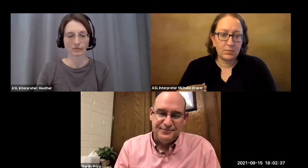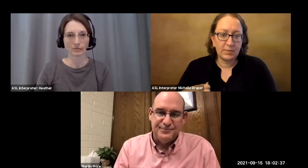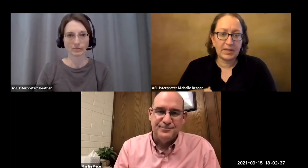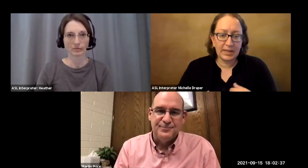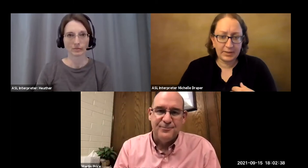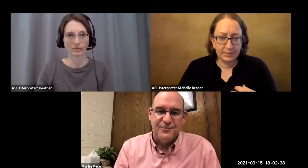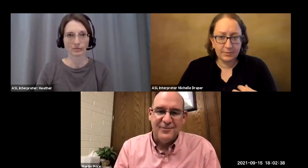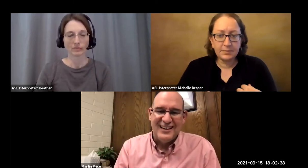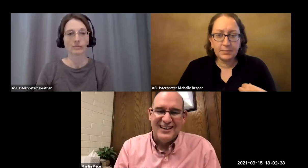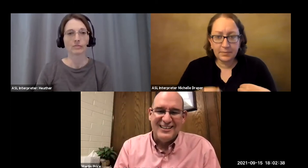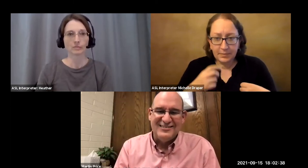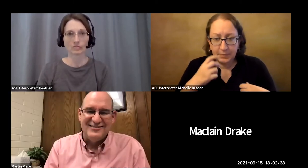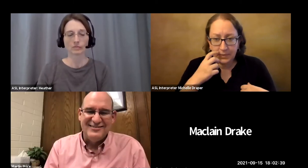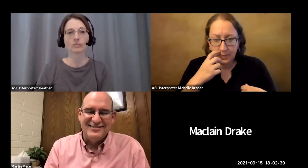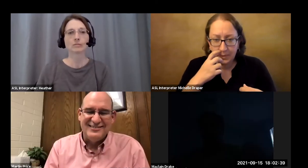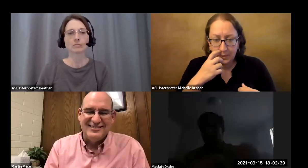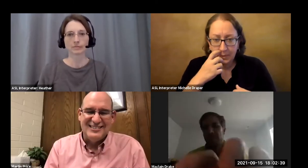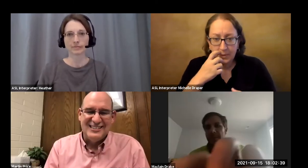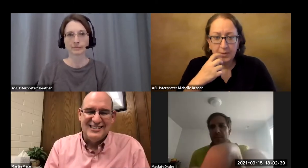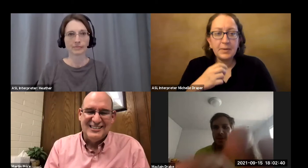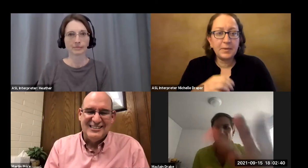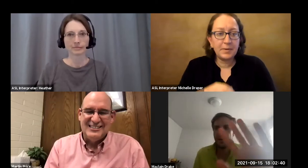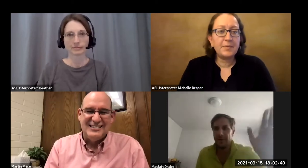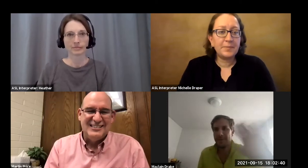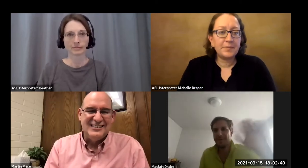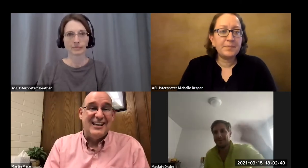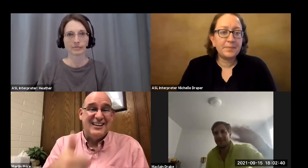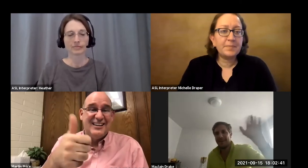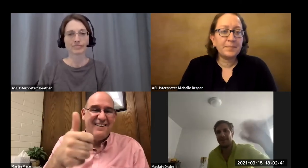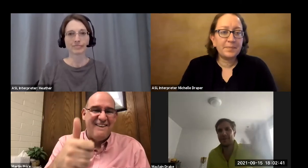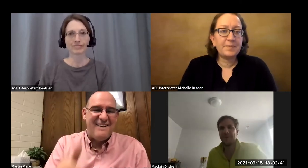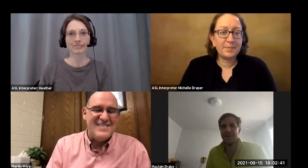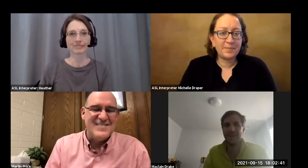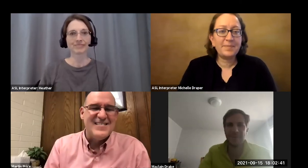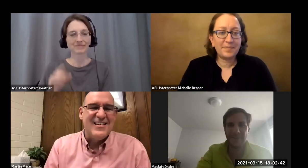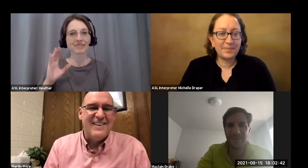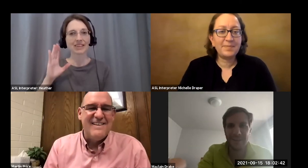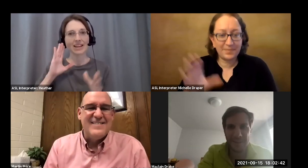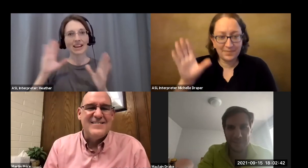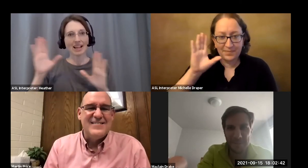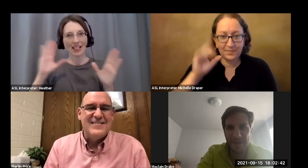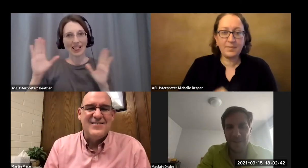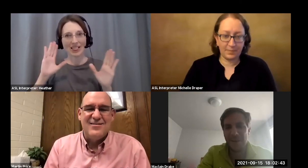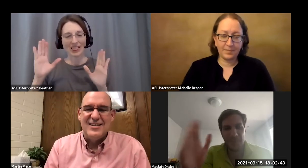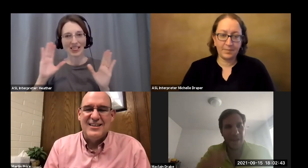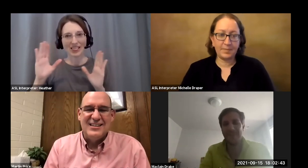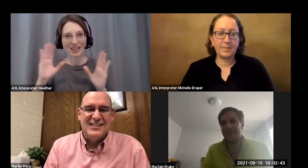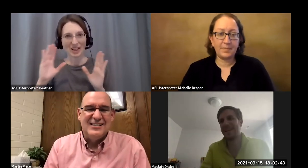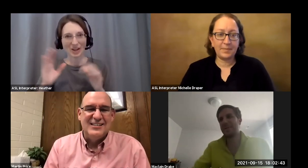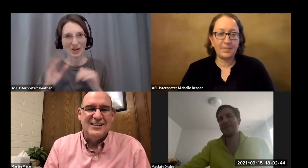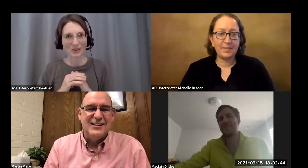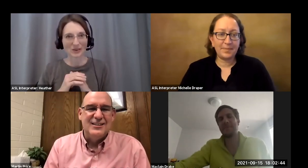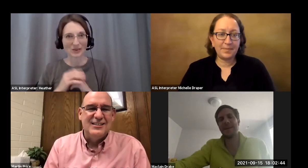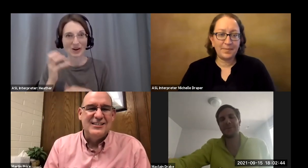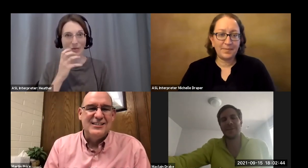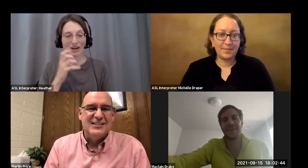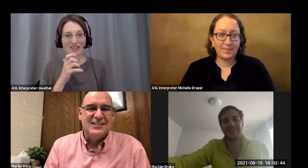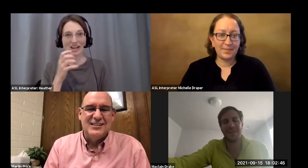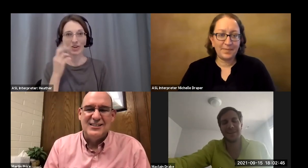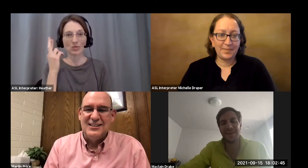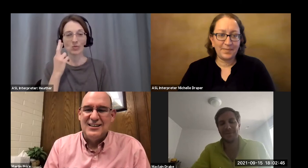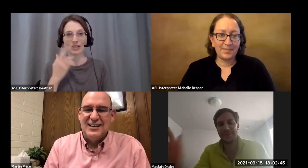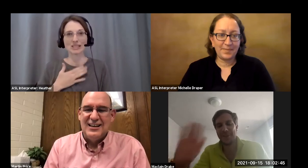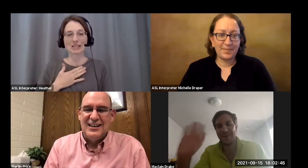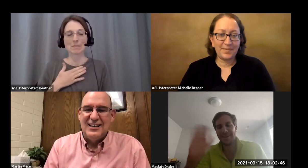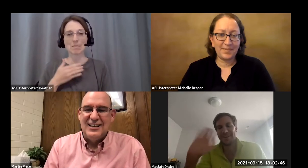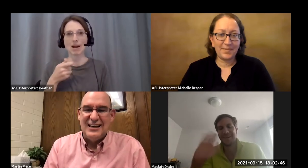Ooh. McLean? Yeah. Oh, hello. My mic. Oh, wow. I didn't realize my mic was on the